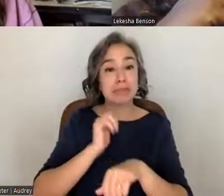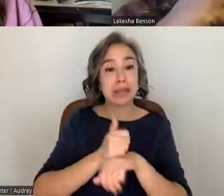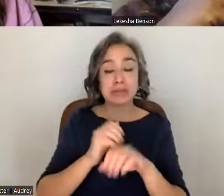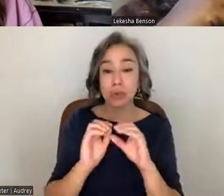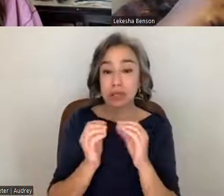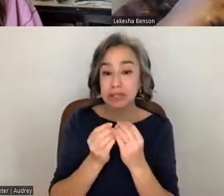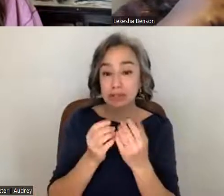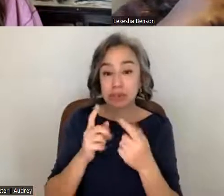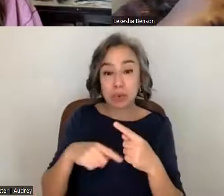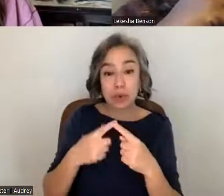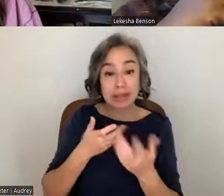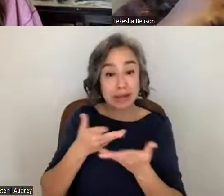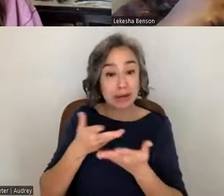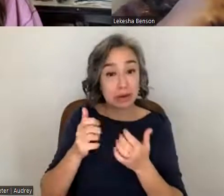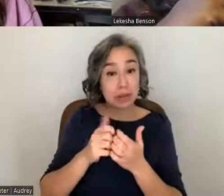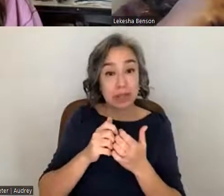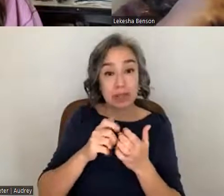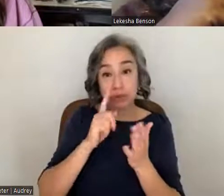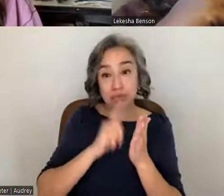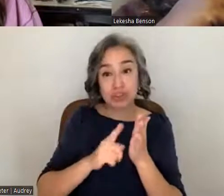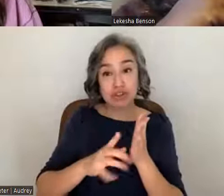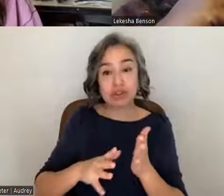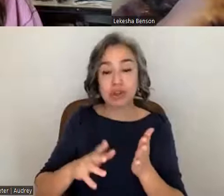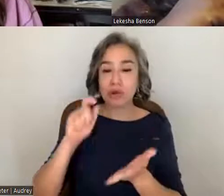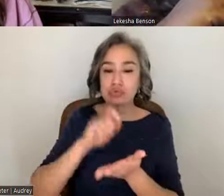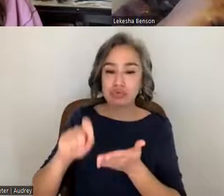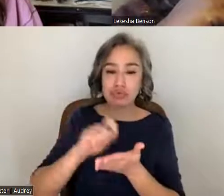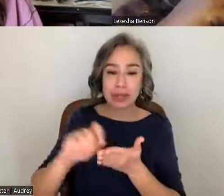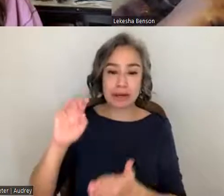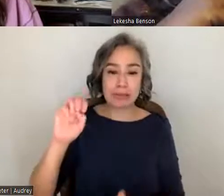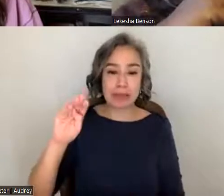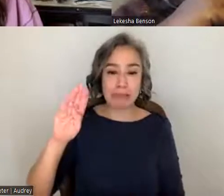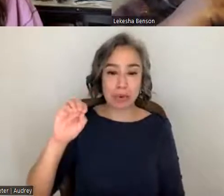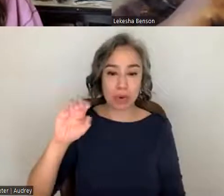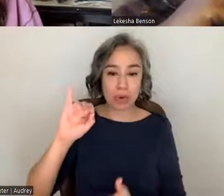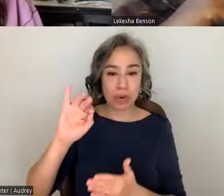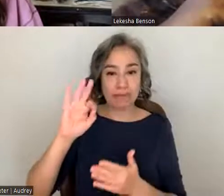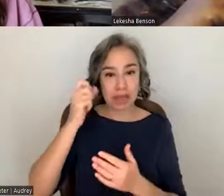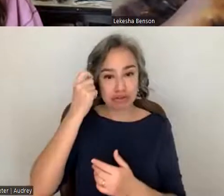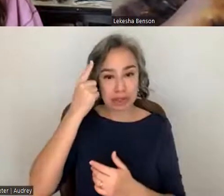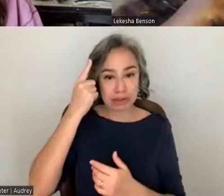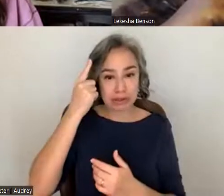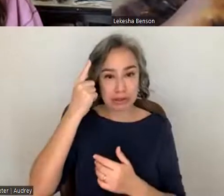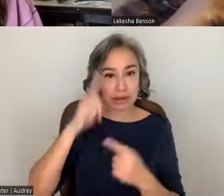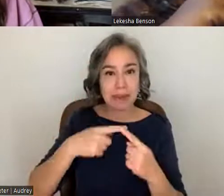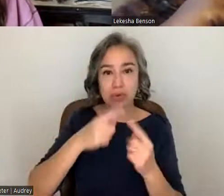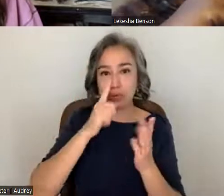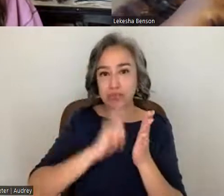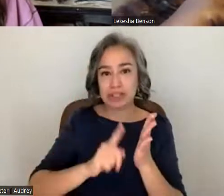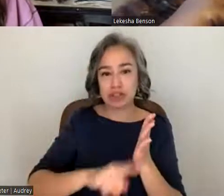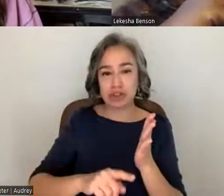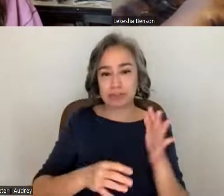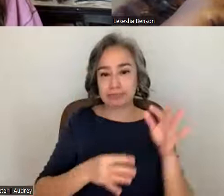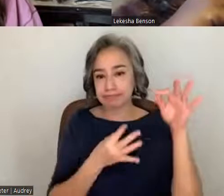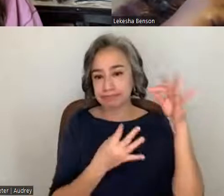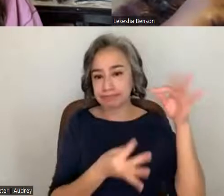with researchers is a written memorandum of understanding with the researchers up front that says everything from who's going